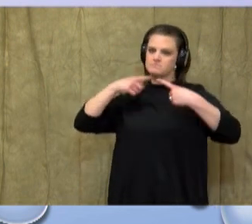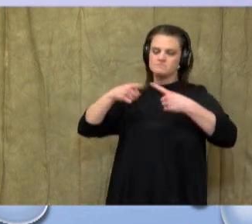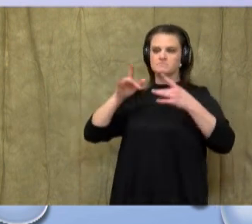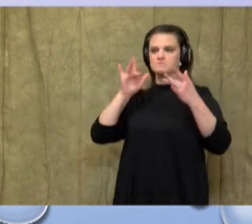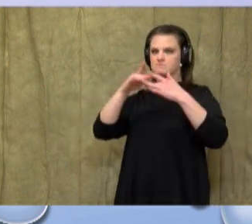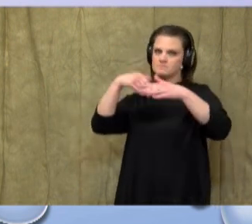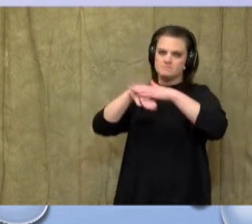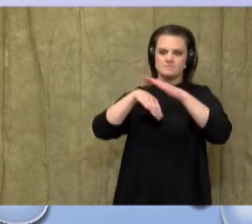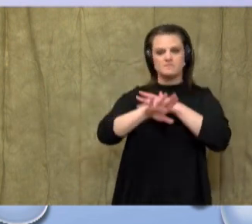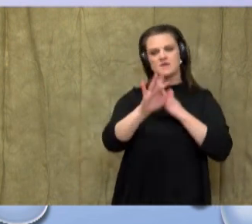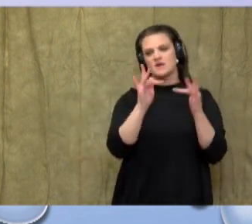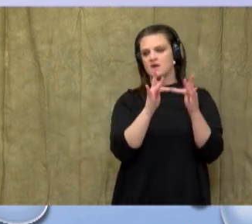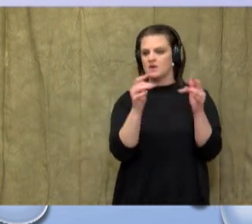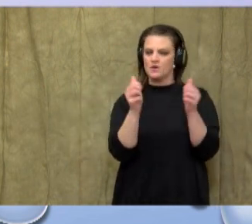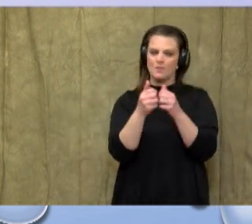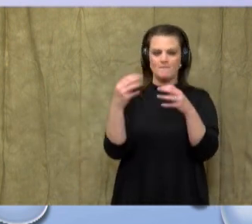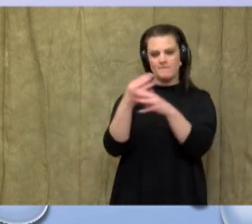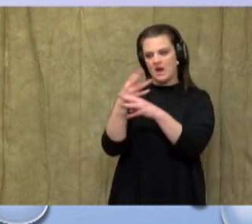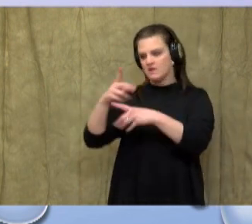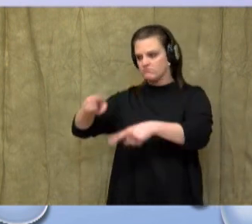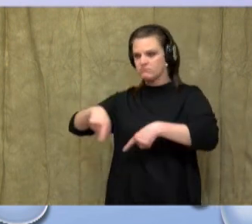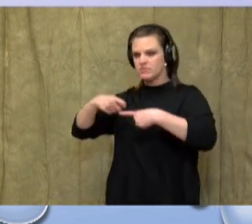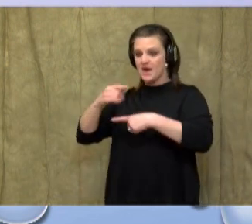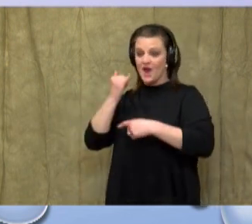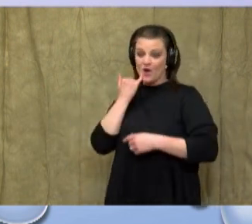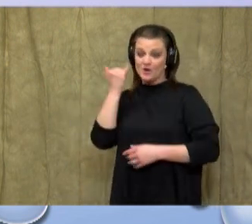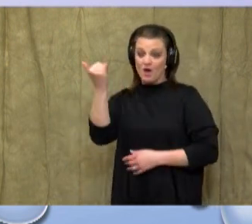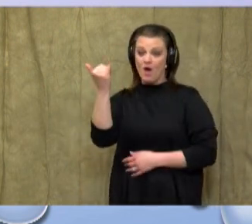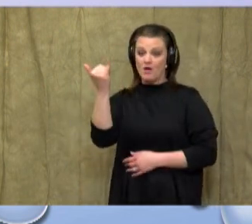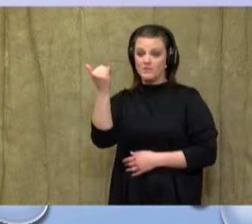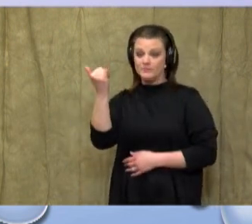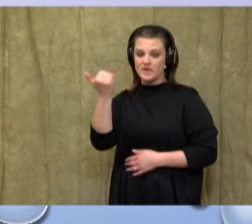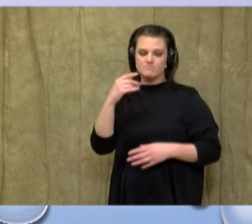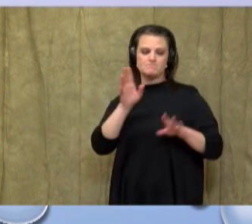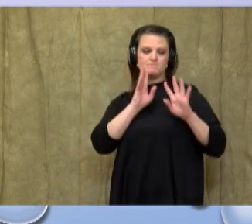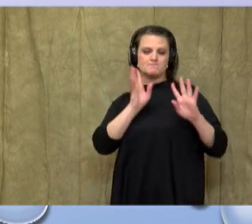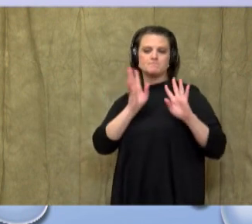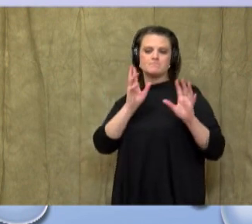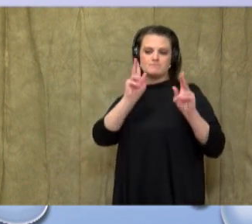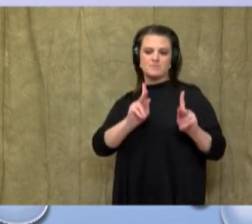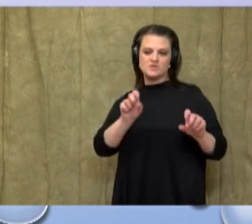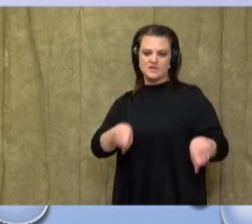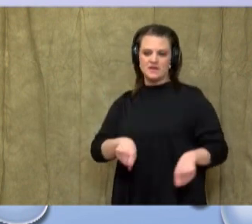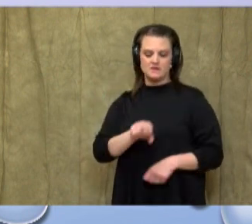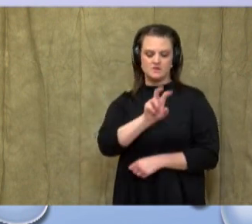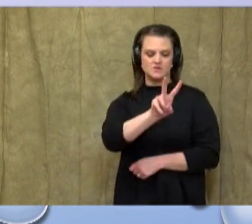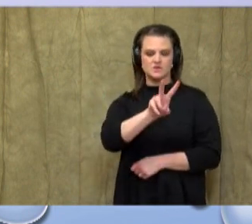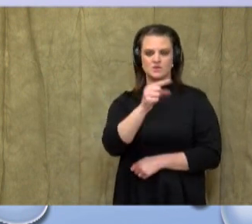internet. Maybe you're having trouble with math. Call our hotline and someone will talk to you, okay?